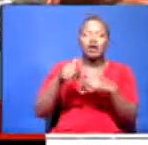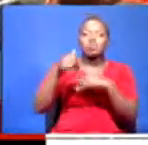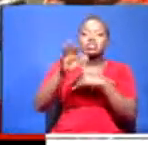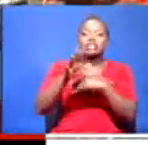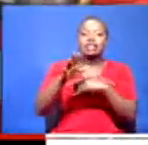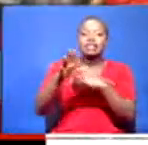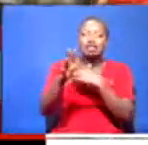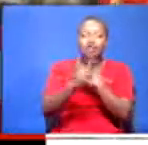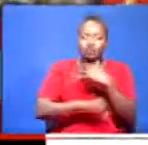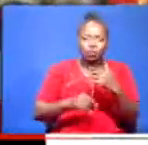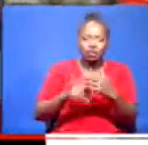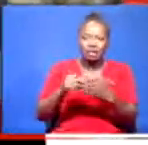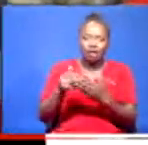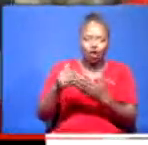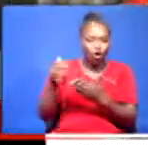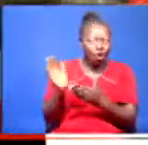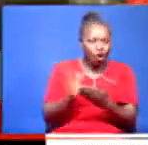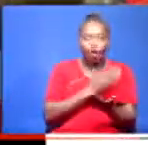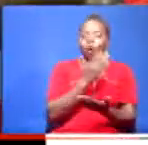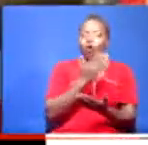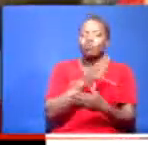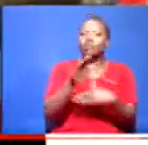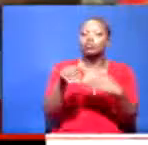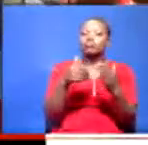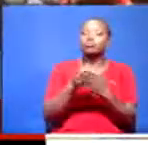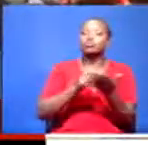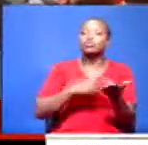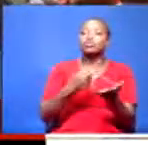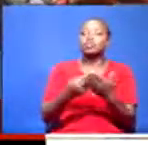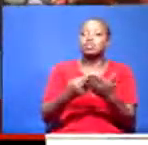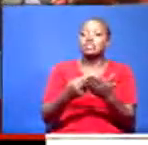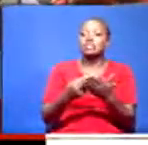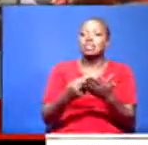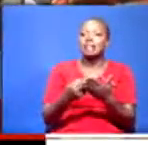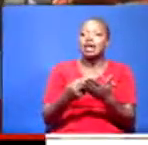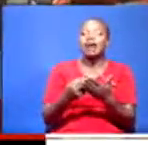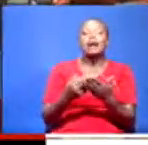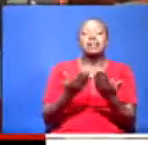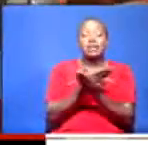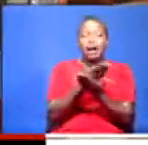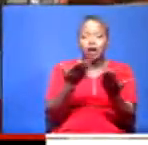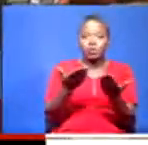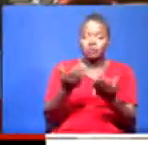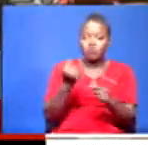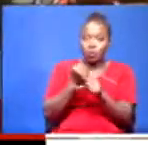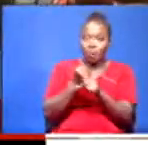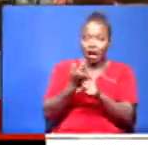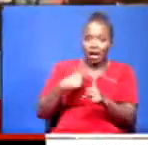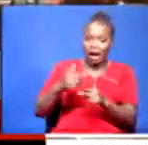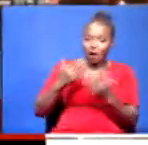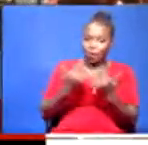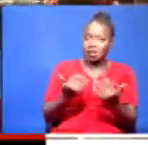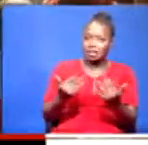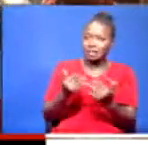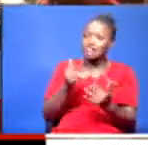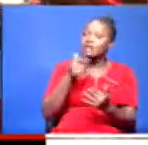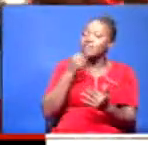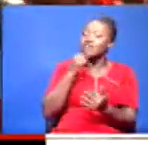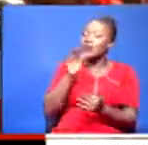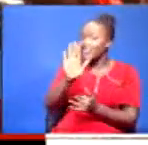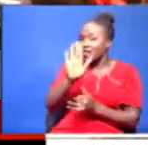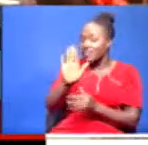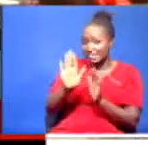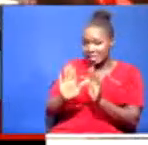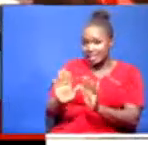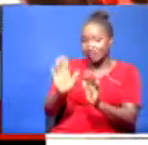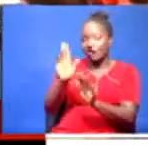our resources. Sasa hiyo itakwisha. Mambo ya Maasai Mara itakuwa kazi ya watoto wetu. Hii ni mali waliachiwa na baba yao. Hakuna mtu